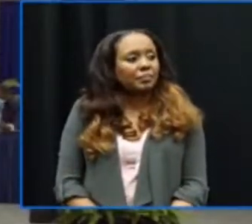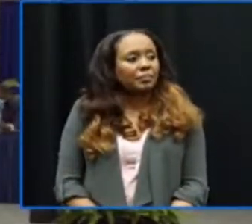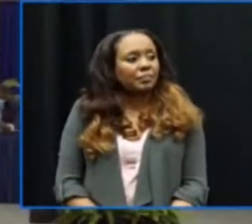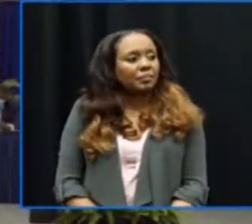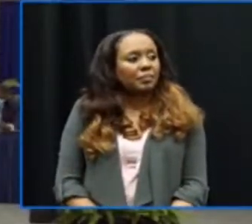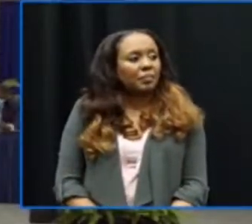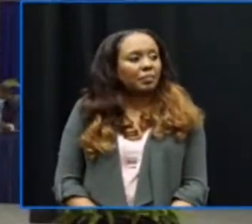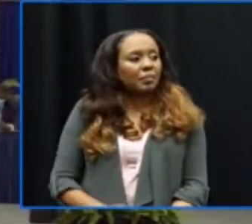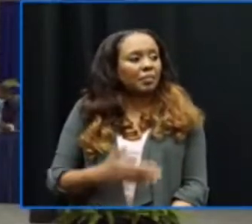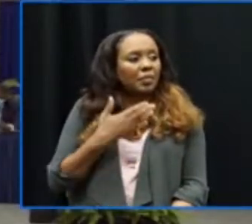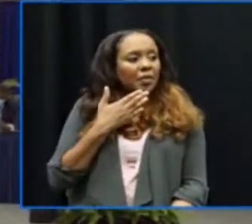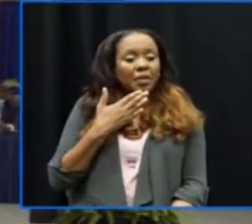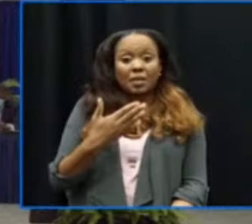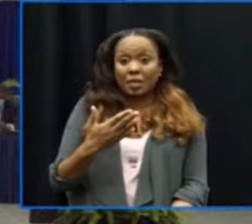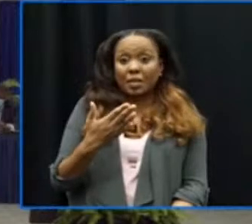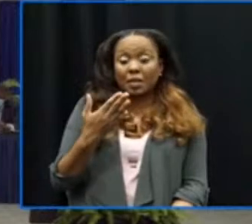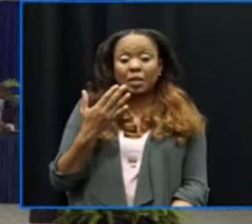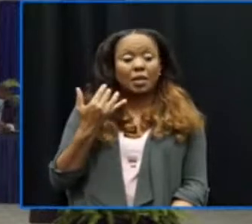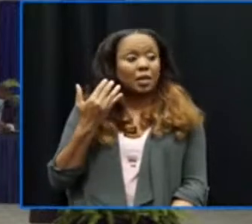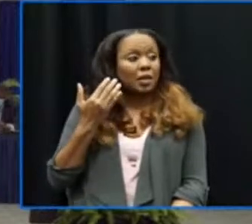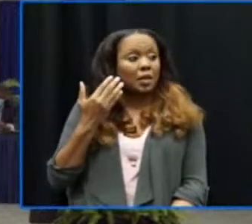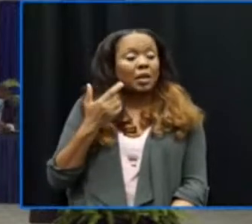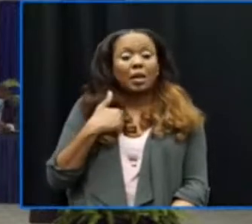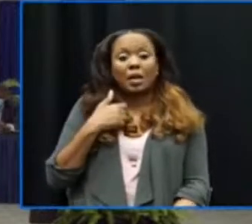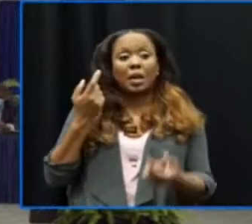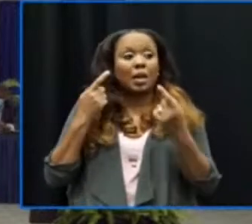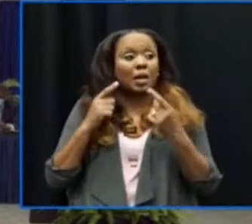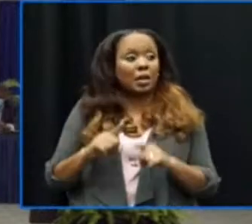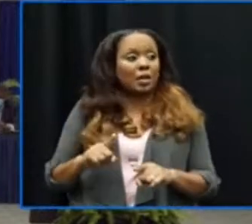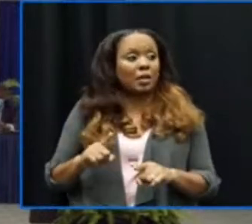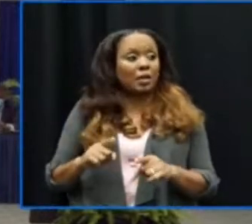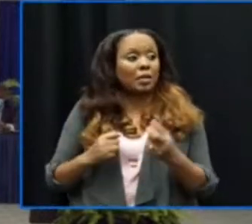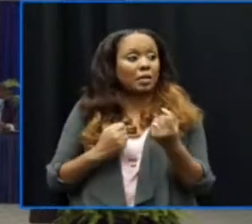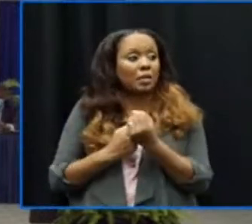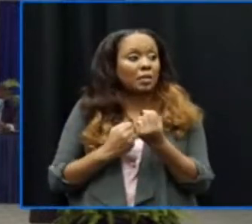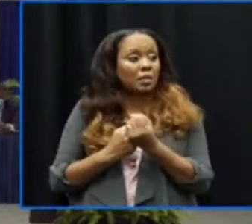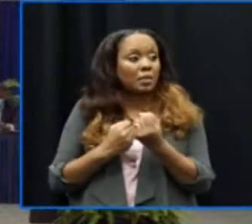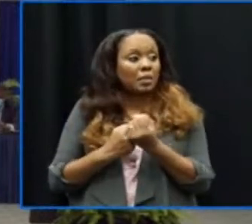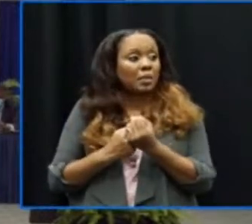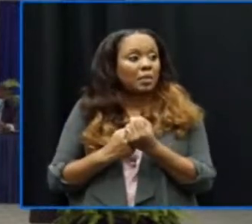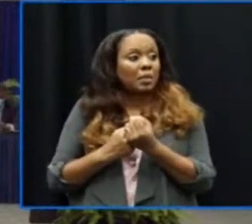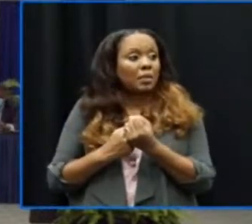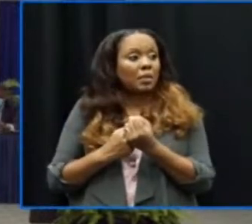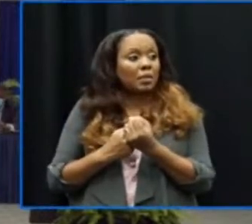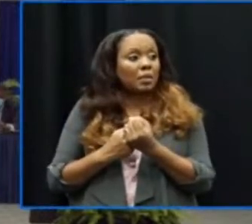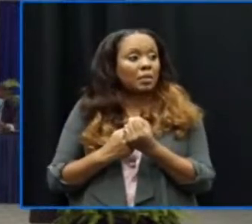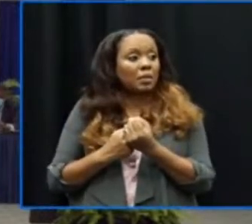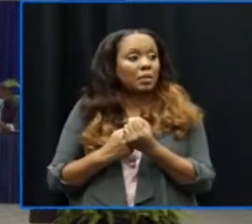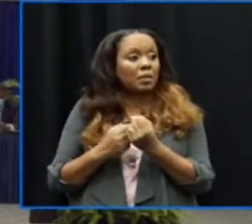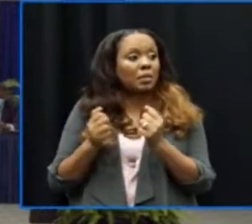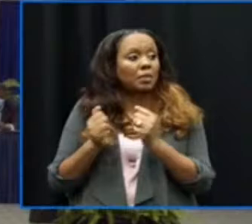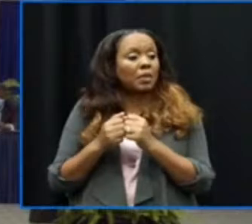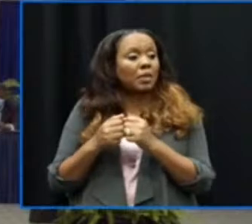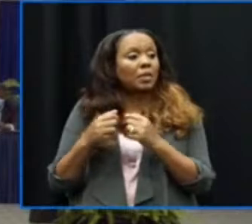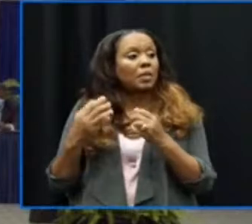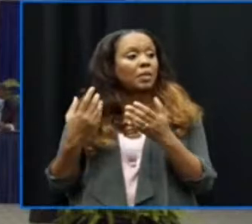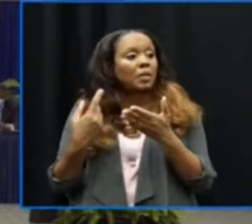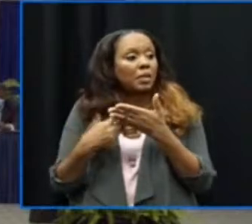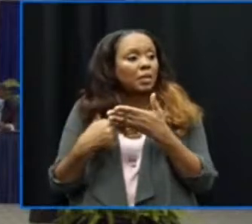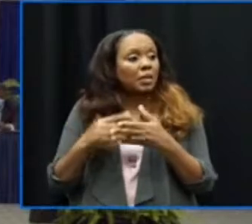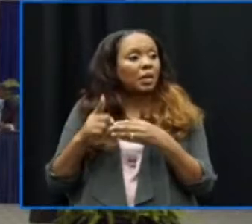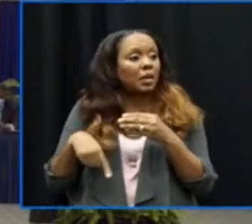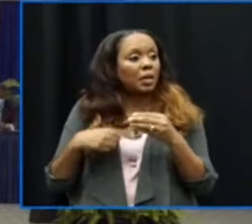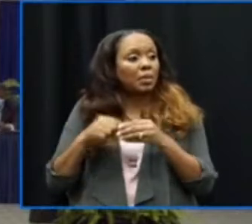Thank you very much for those comments, and I can't agree with you more than on the issue of the broader discussion on national